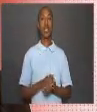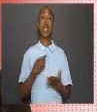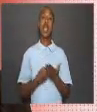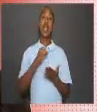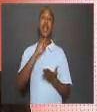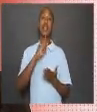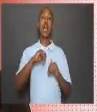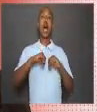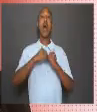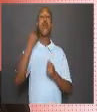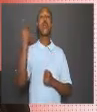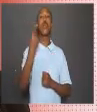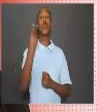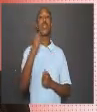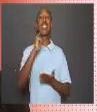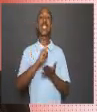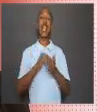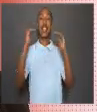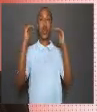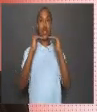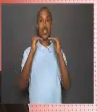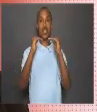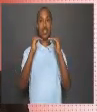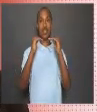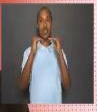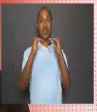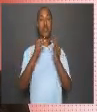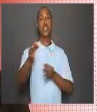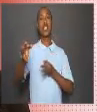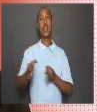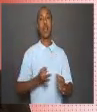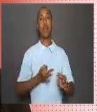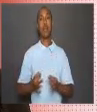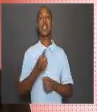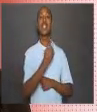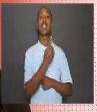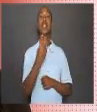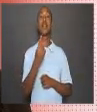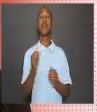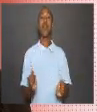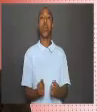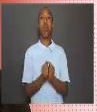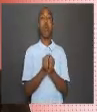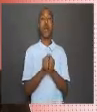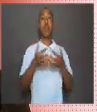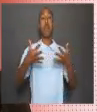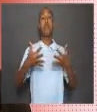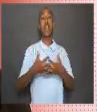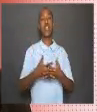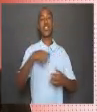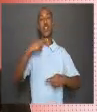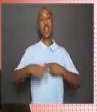Here is how we use that equation to describe some common